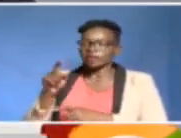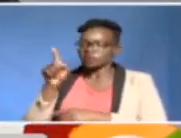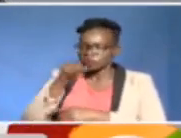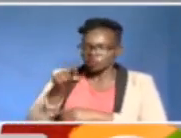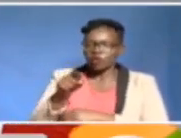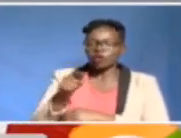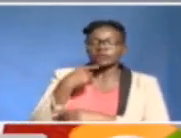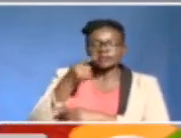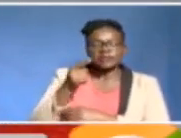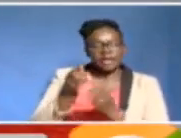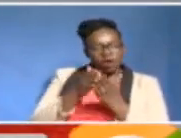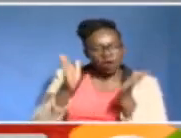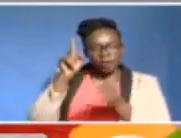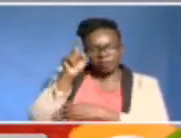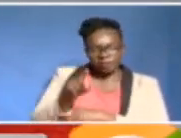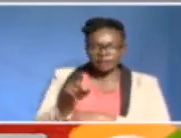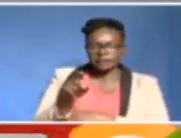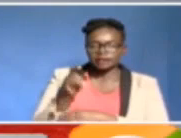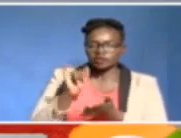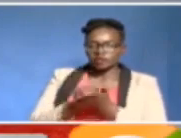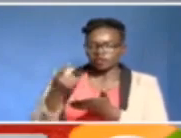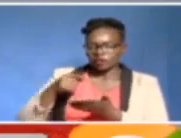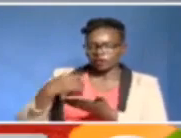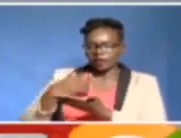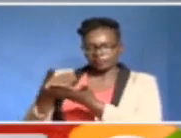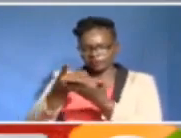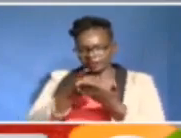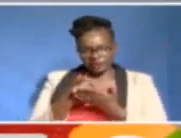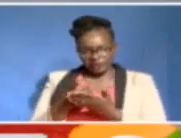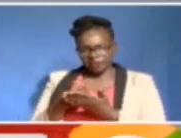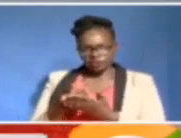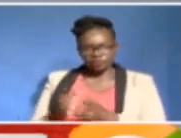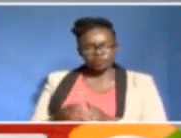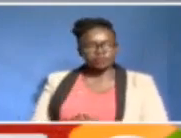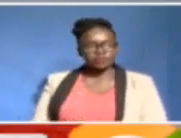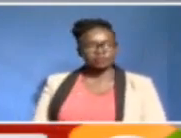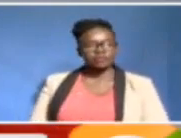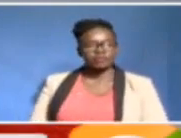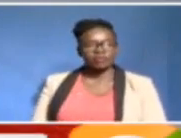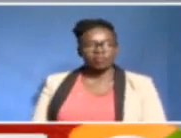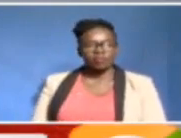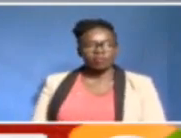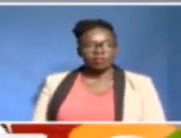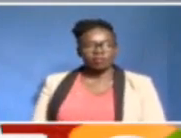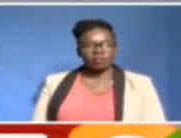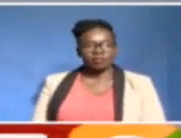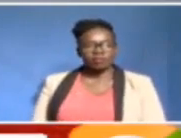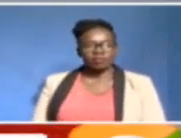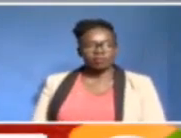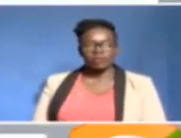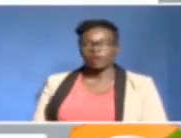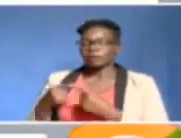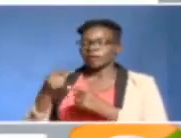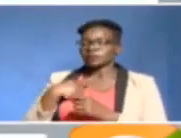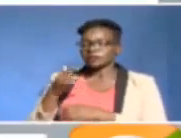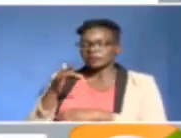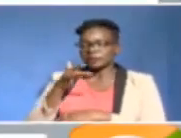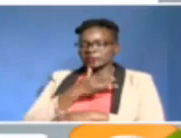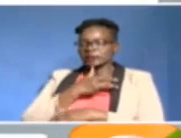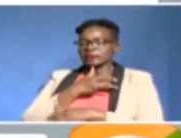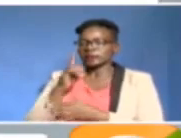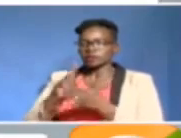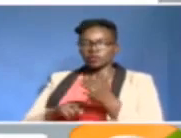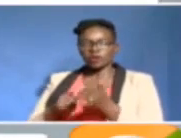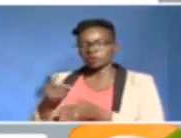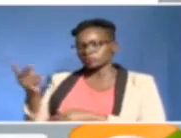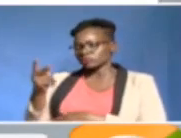are able to have this conversation. But I think I'm really, you know, touched by Bridget, and, you